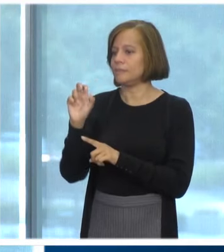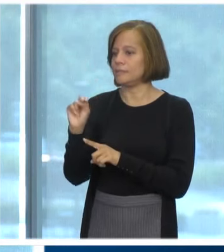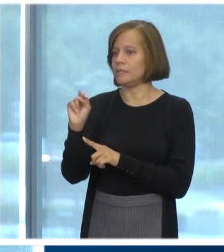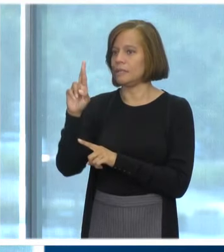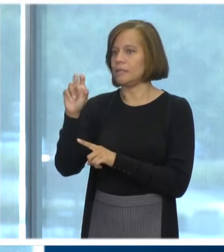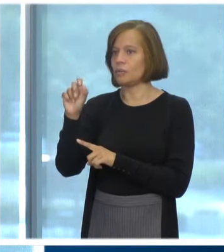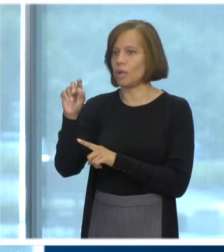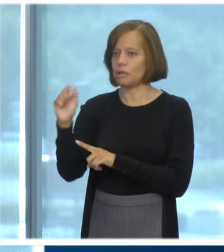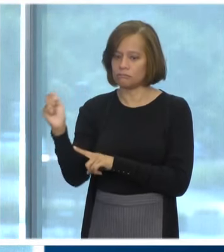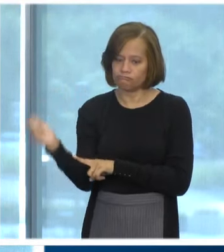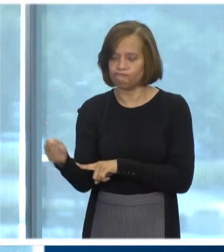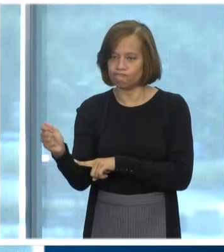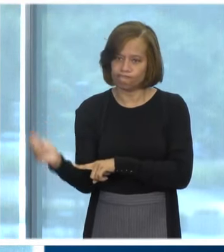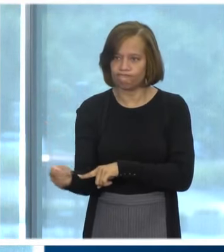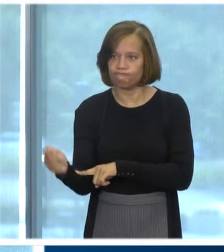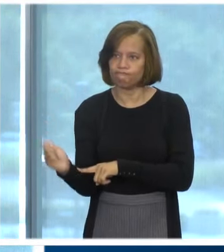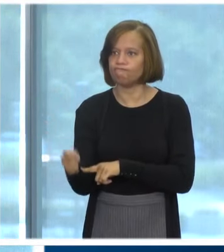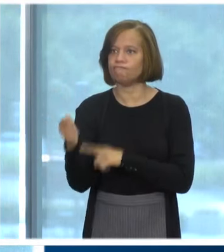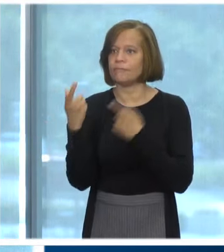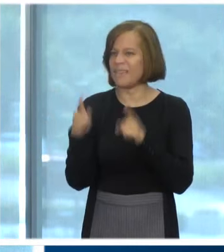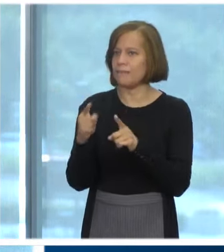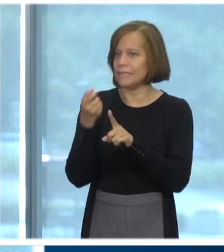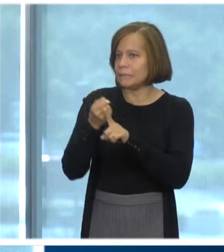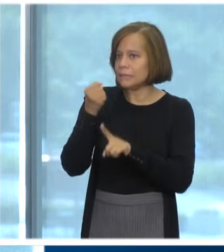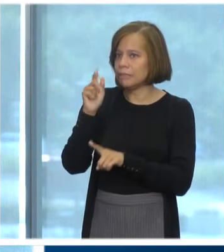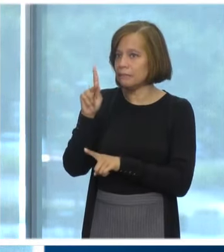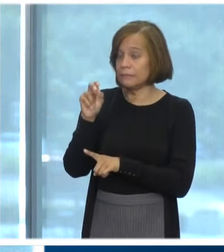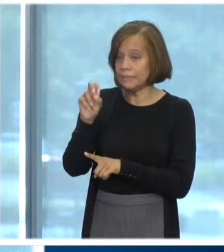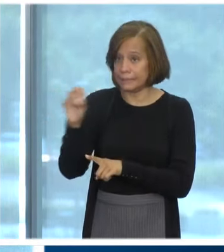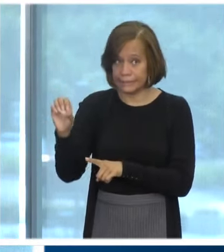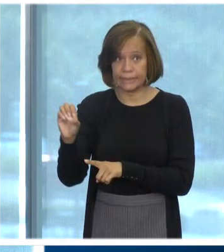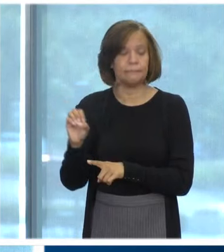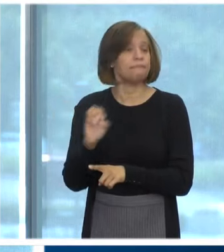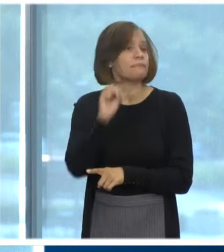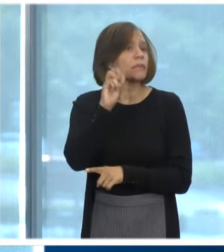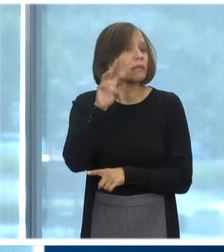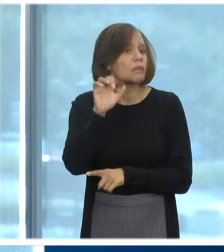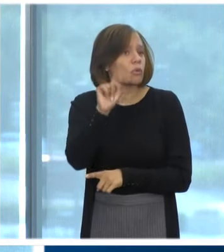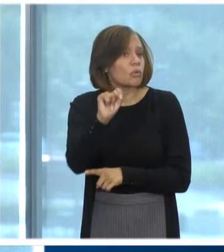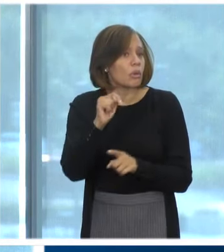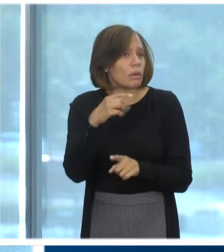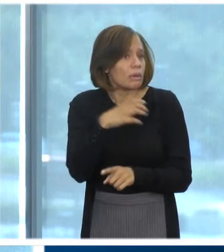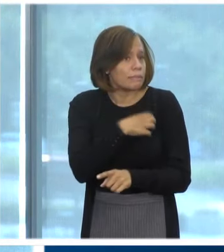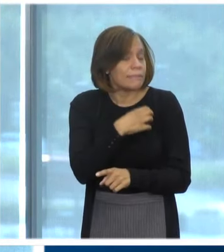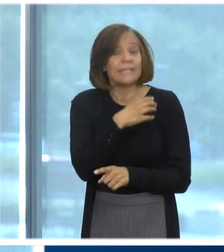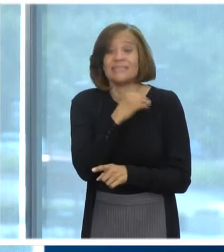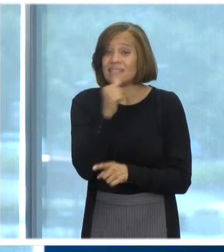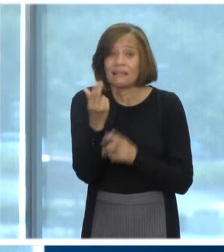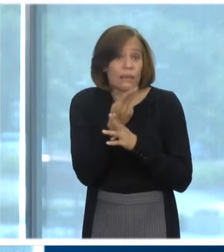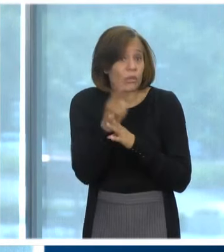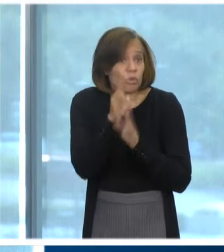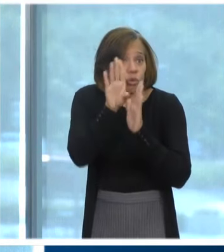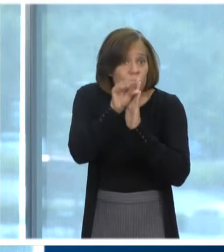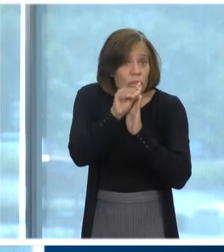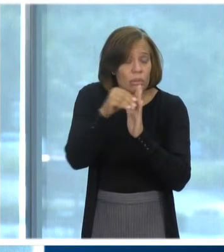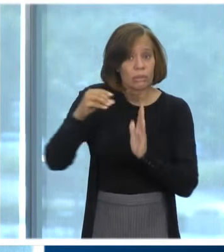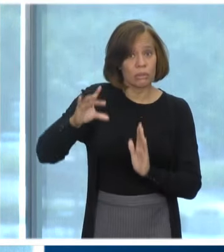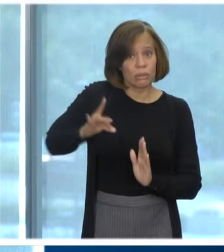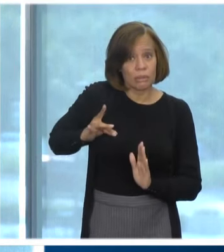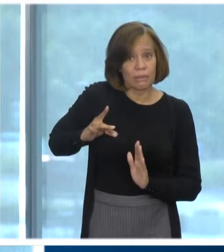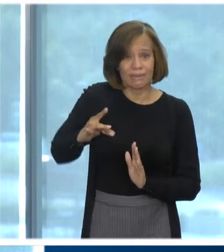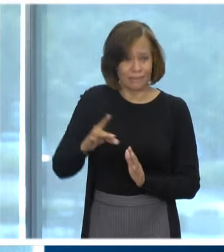knee knockers. The lack of body-worn camera on SWAT officers, along with their riot gear, compounded the difficulty in